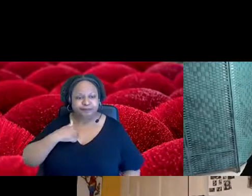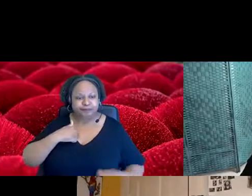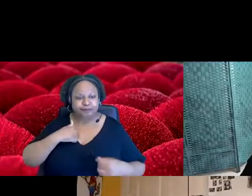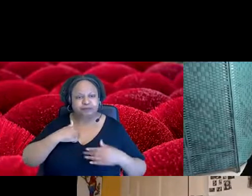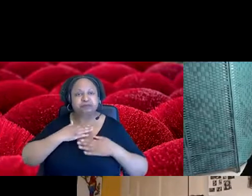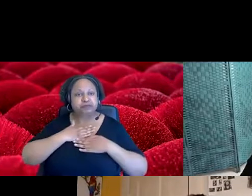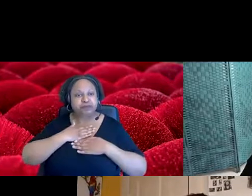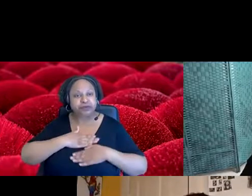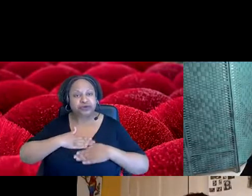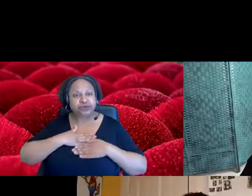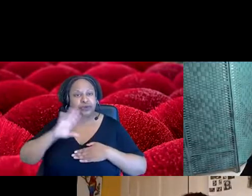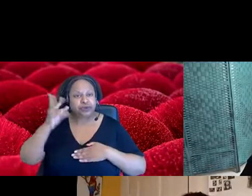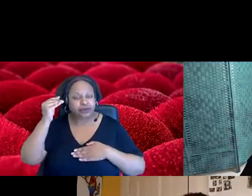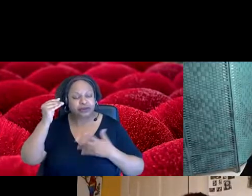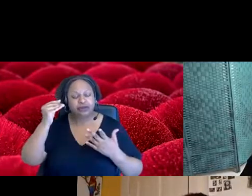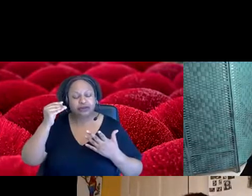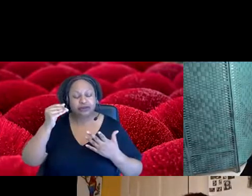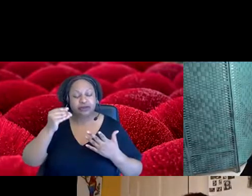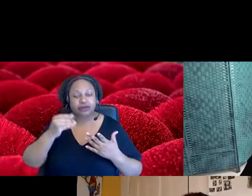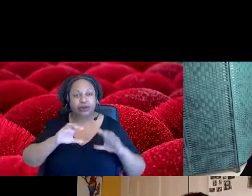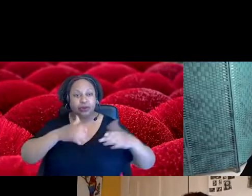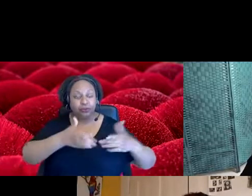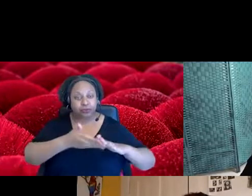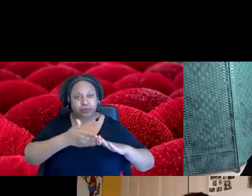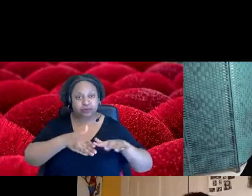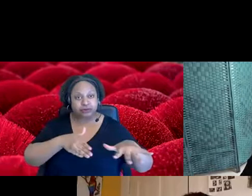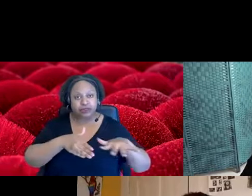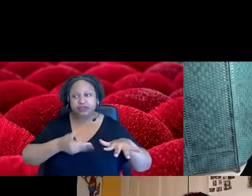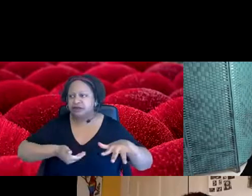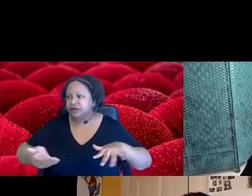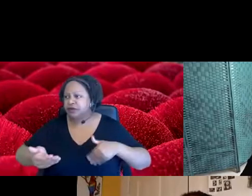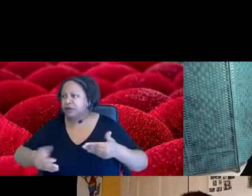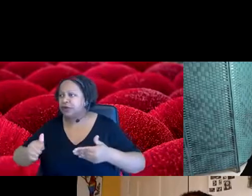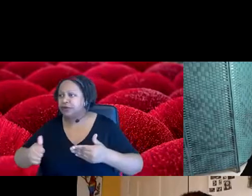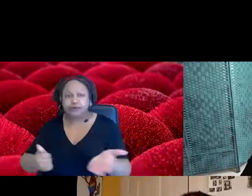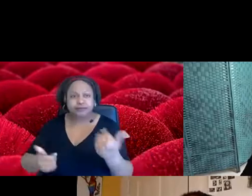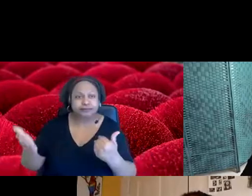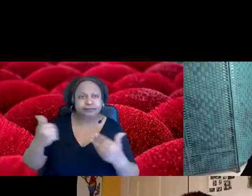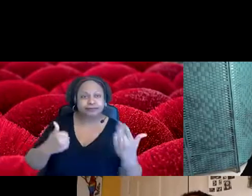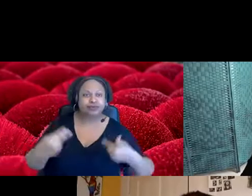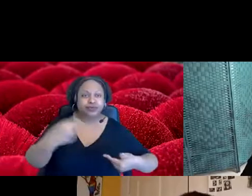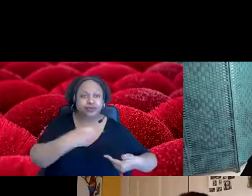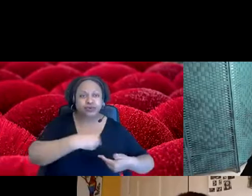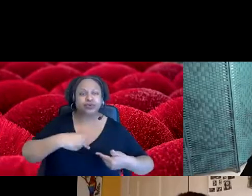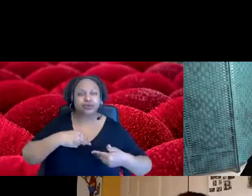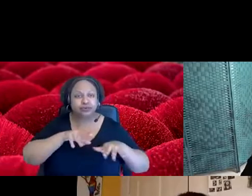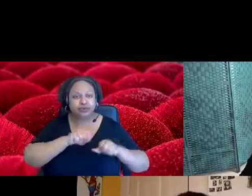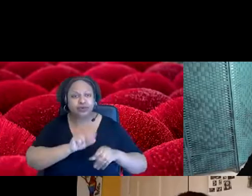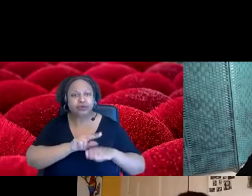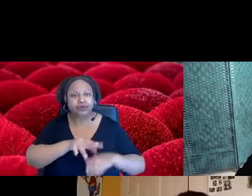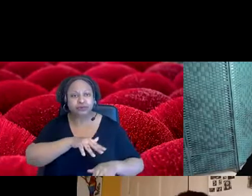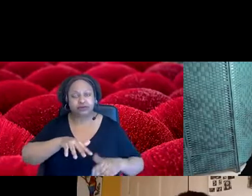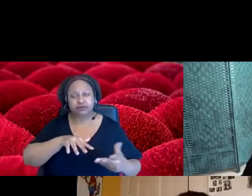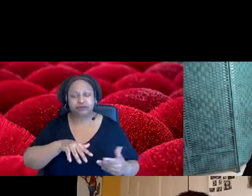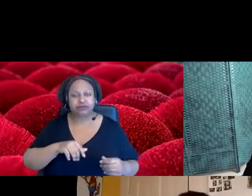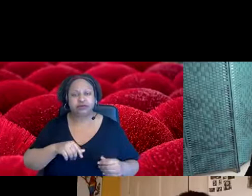well. You know, there's all kinds of other groups that are working in other sectors that could, you